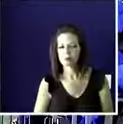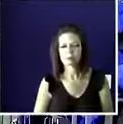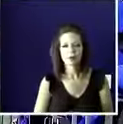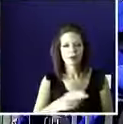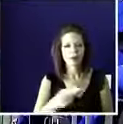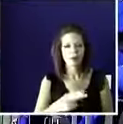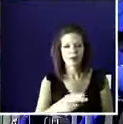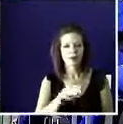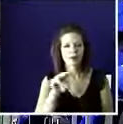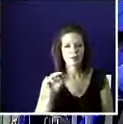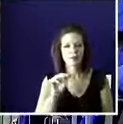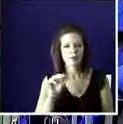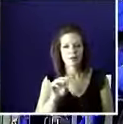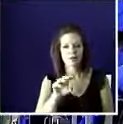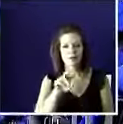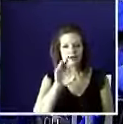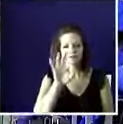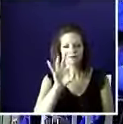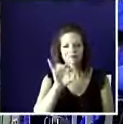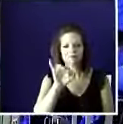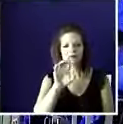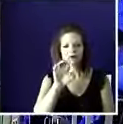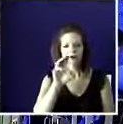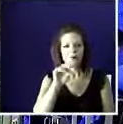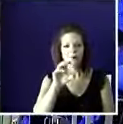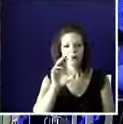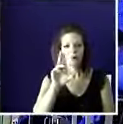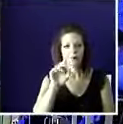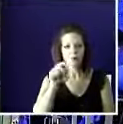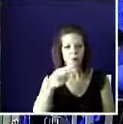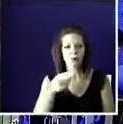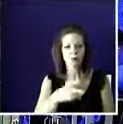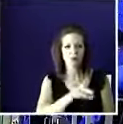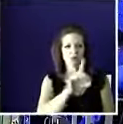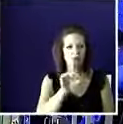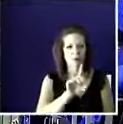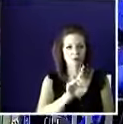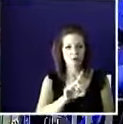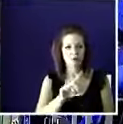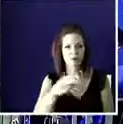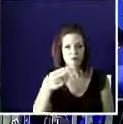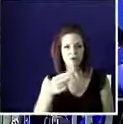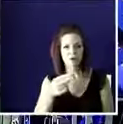Hannah Marie Fryermuth. Dakota Asaku Starr.